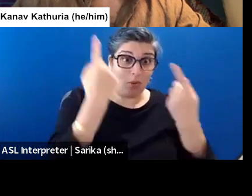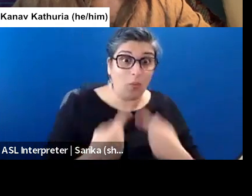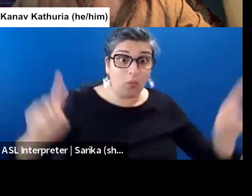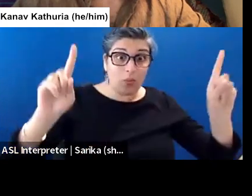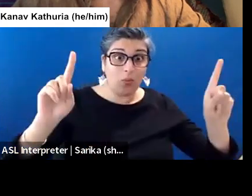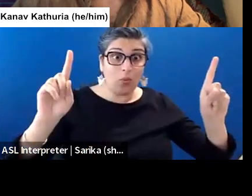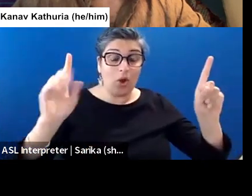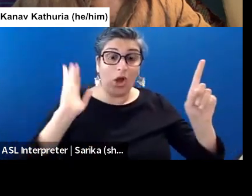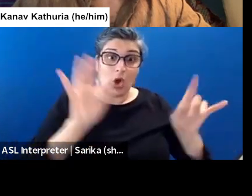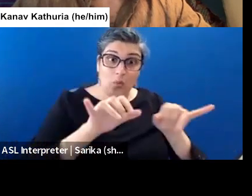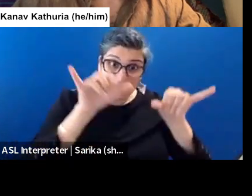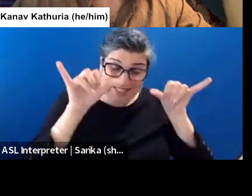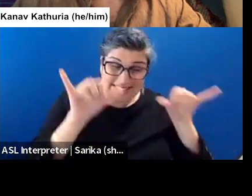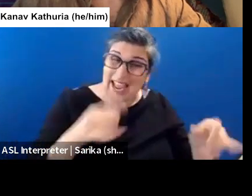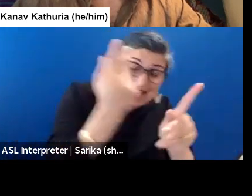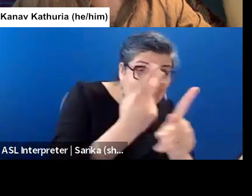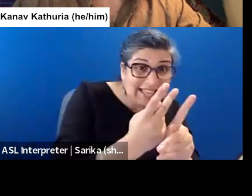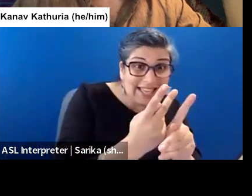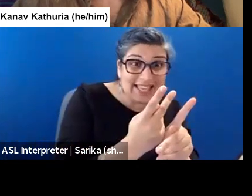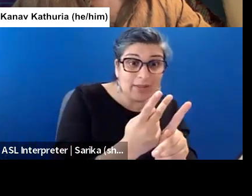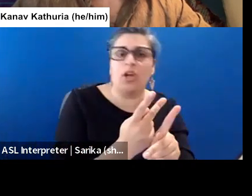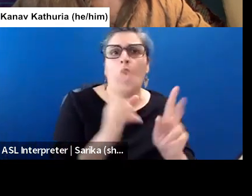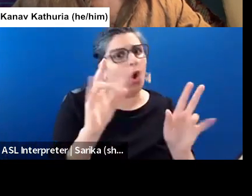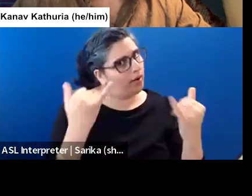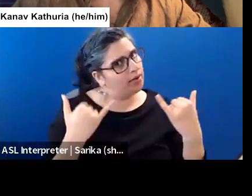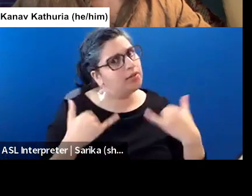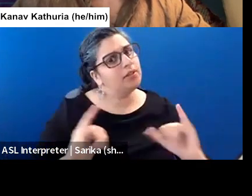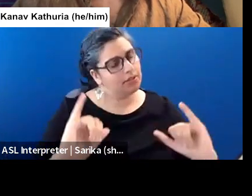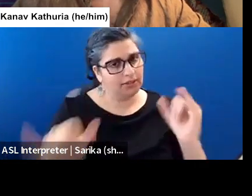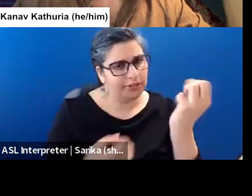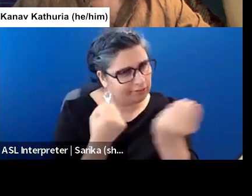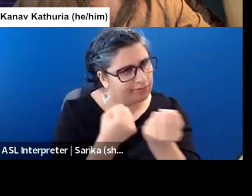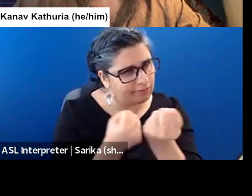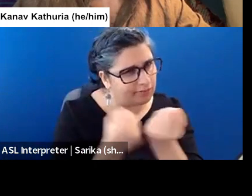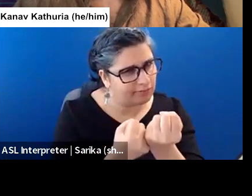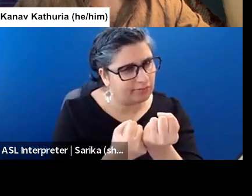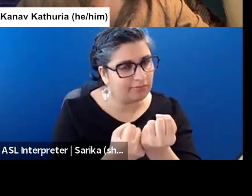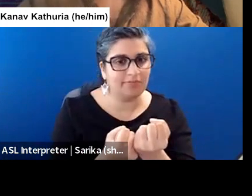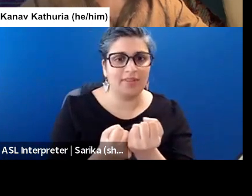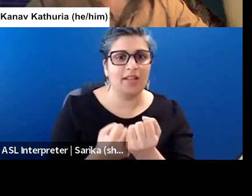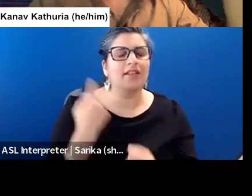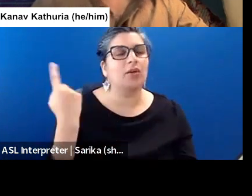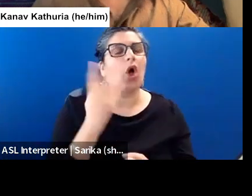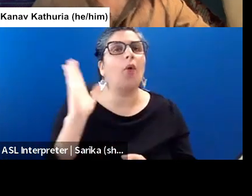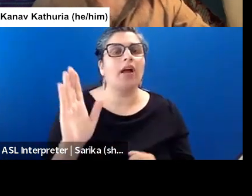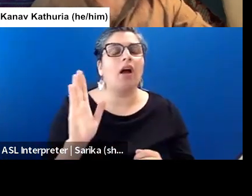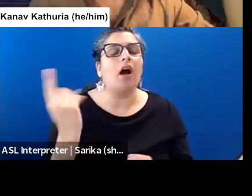without a lot of work to keep it there, because there are always going to be forces that are trying to push us in a different direction.